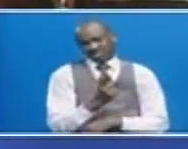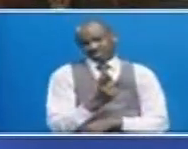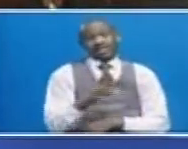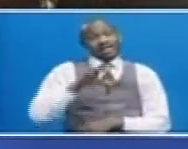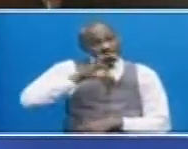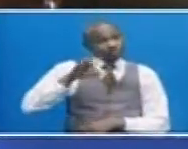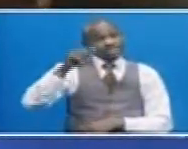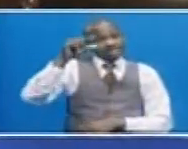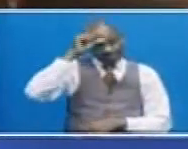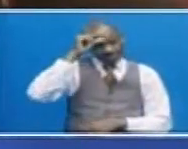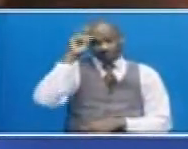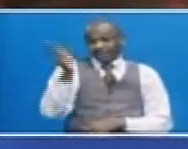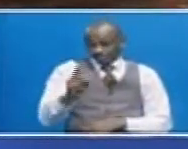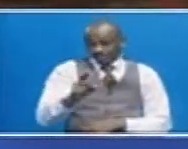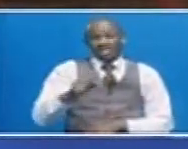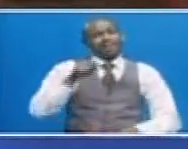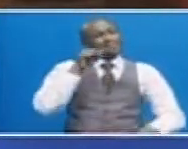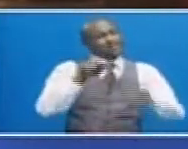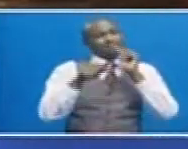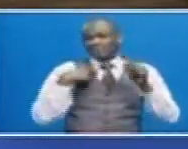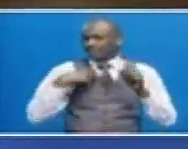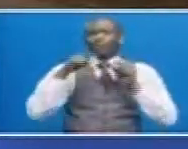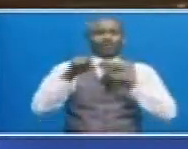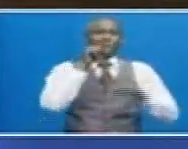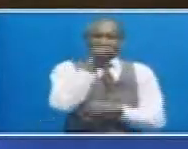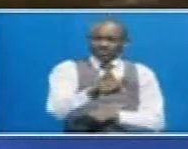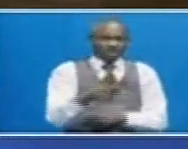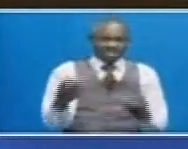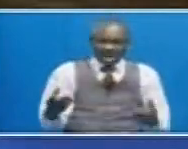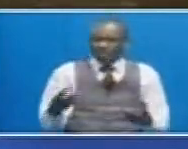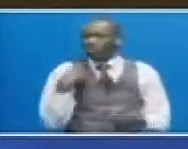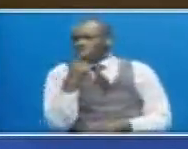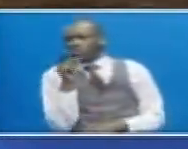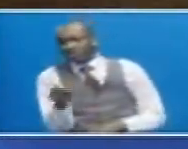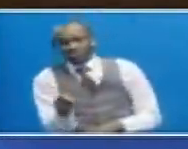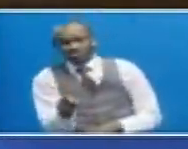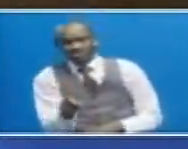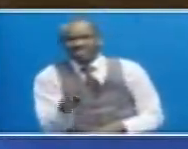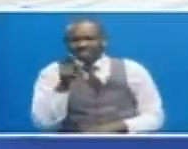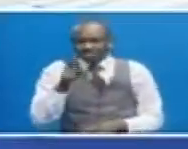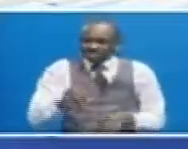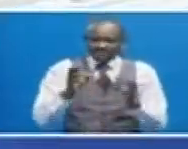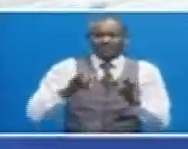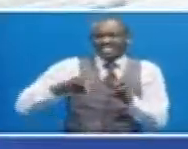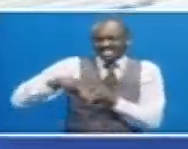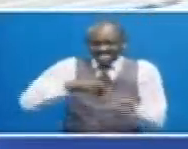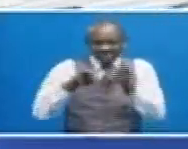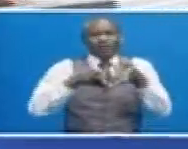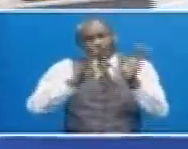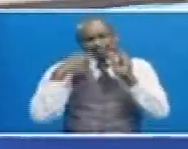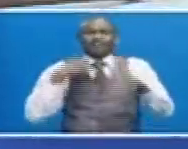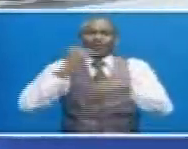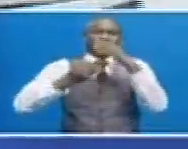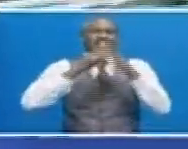county government of Nairobi has been blamed for allegedly letting the who is who in the county to grab many river pathways and build